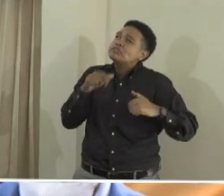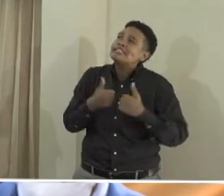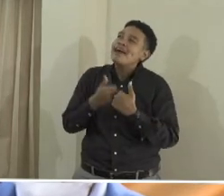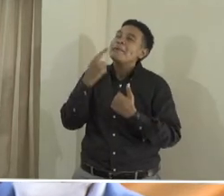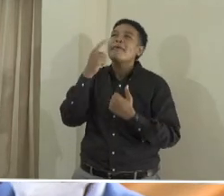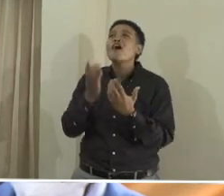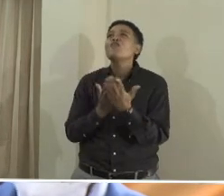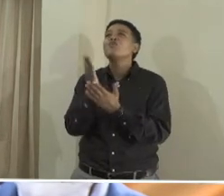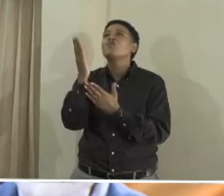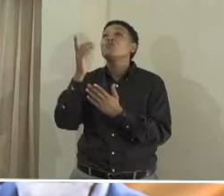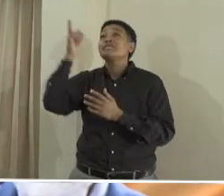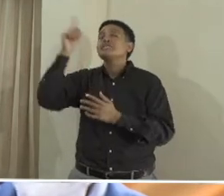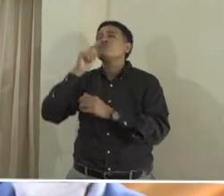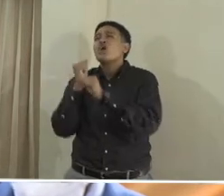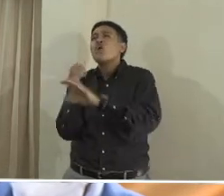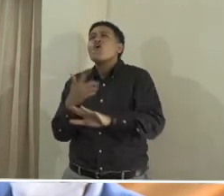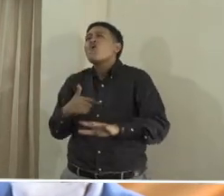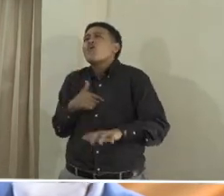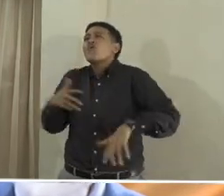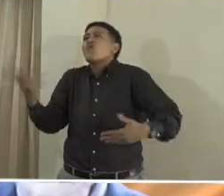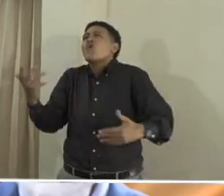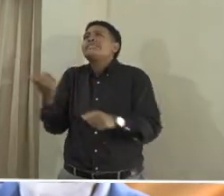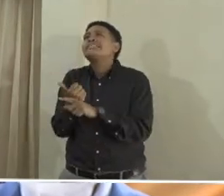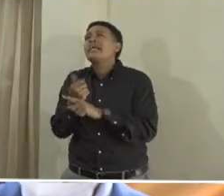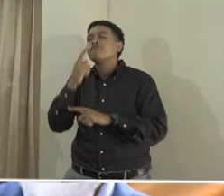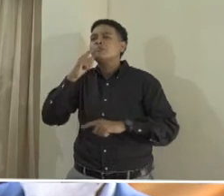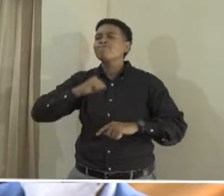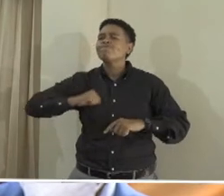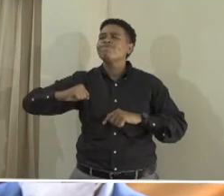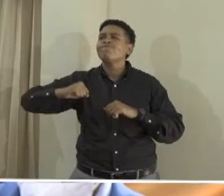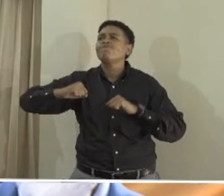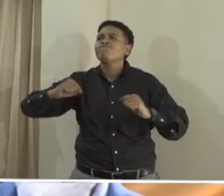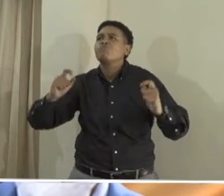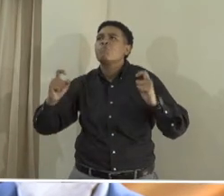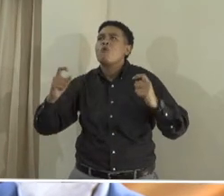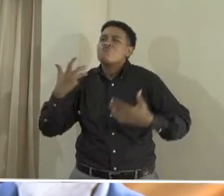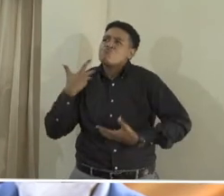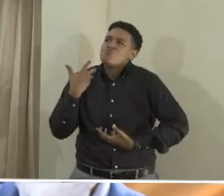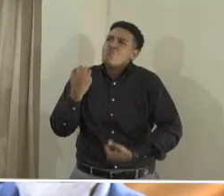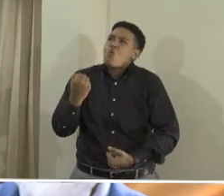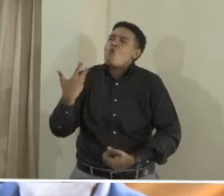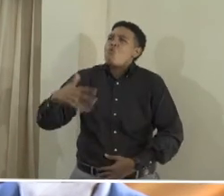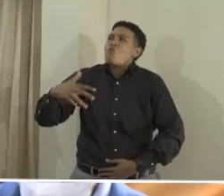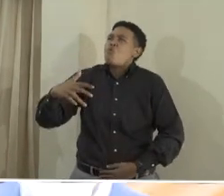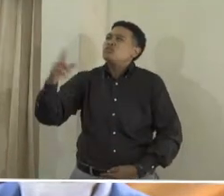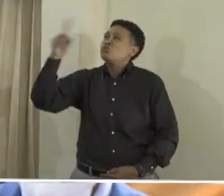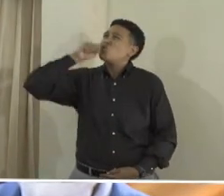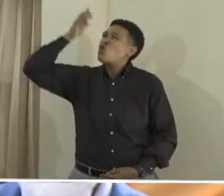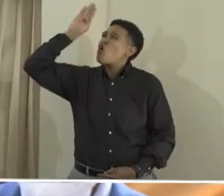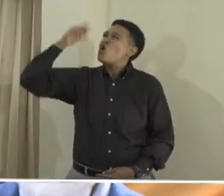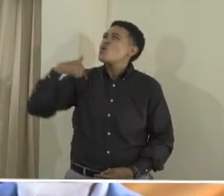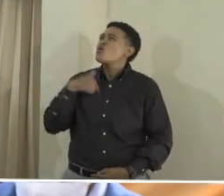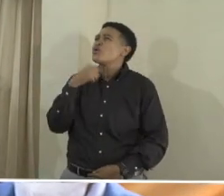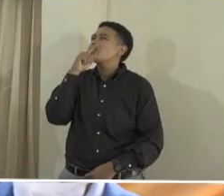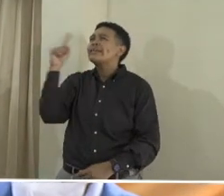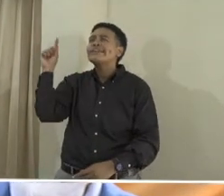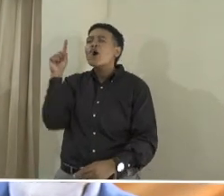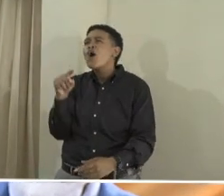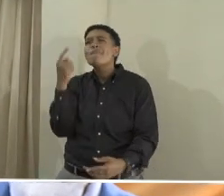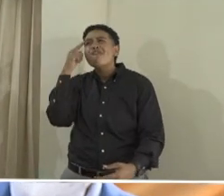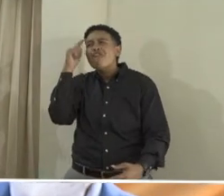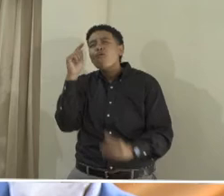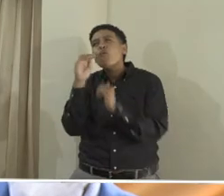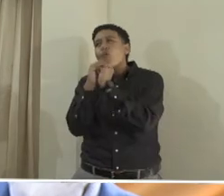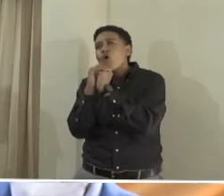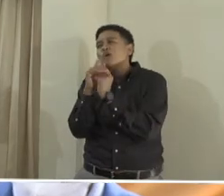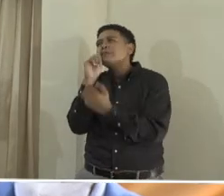challenges. You have caused us to be resilient and strong. So, Lord, as we come to worship